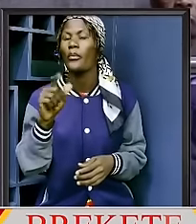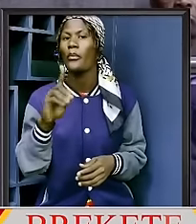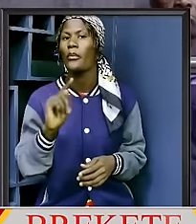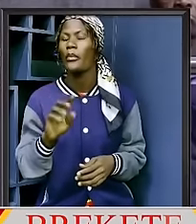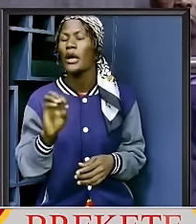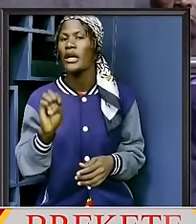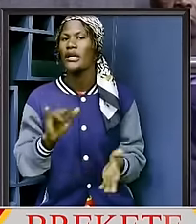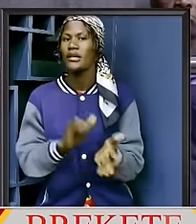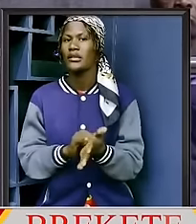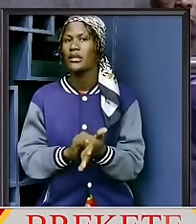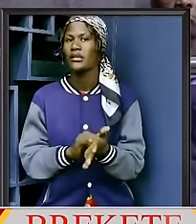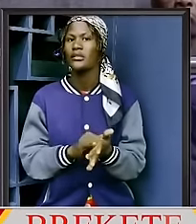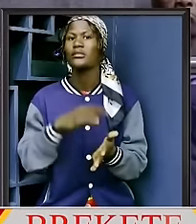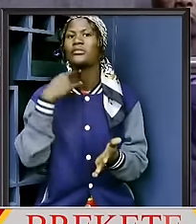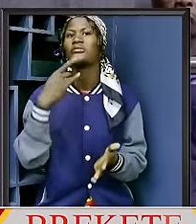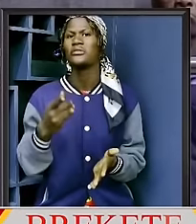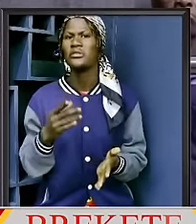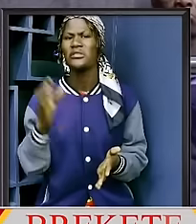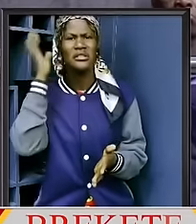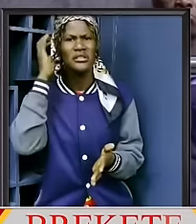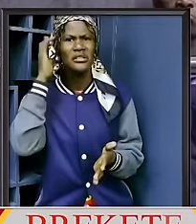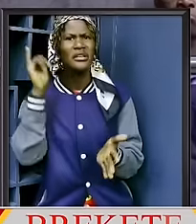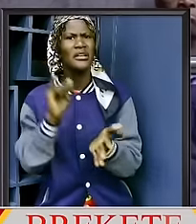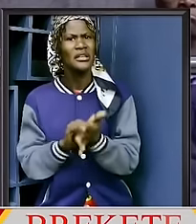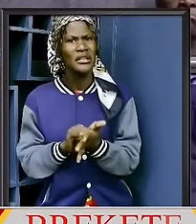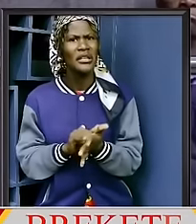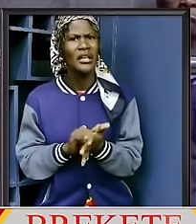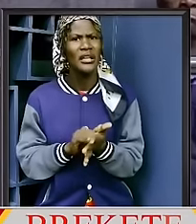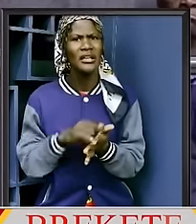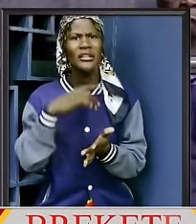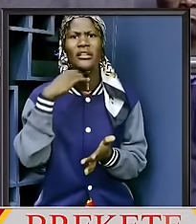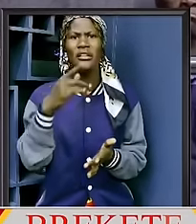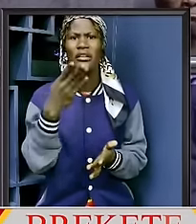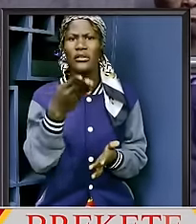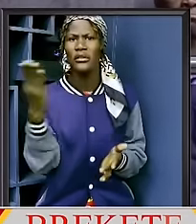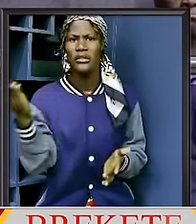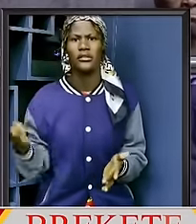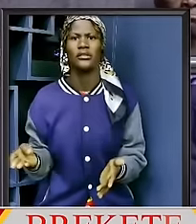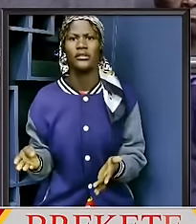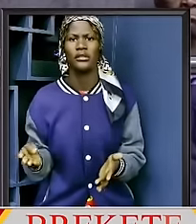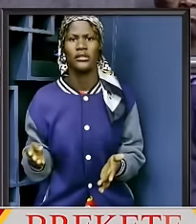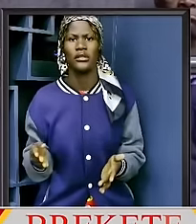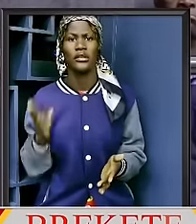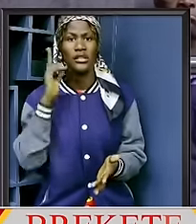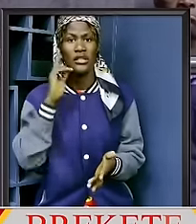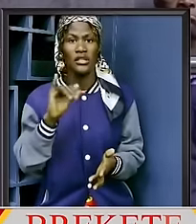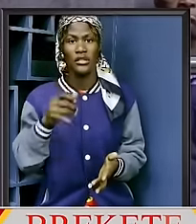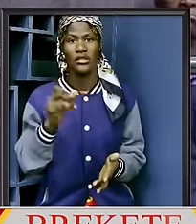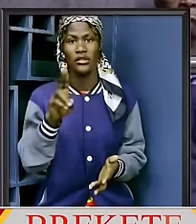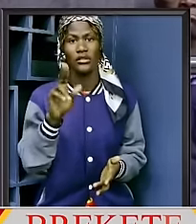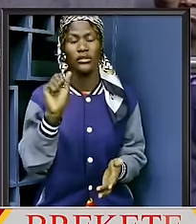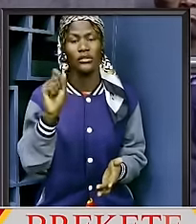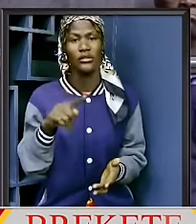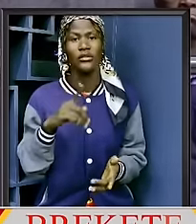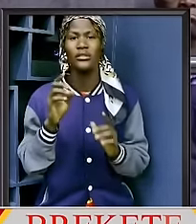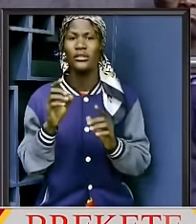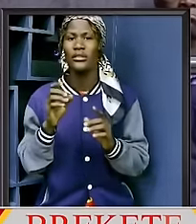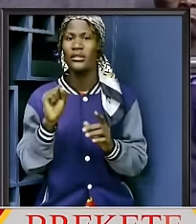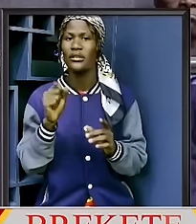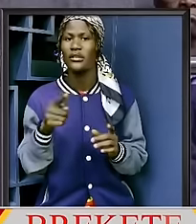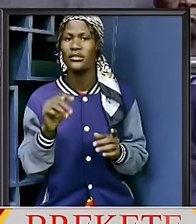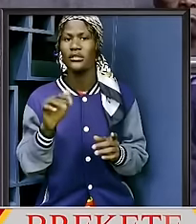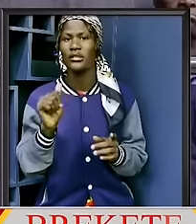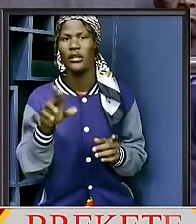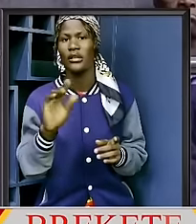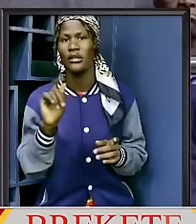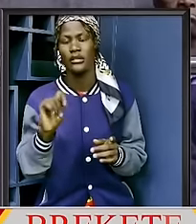So they hear when he tell you this yes, thing? Yes, sir. Say so you go continue to the blackmail you. He just started with me. That if I did not produce the money, and these are